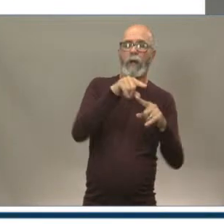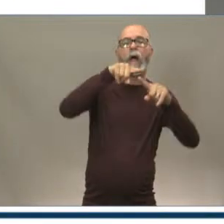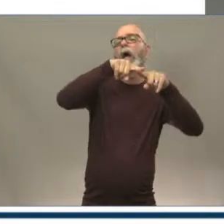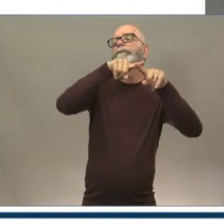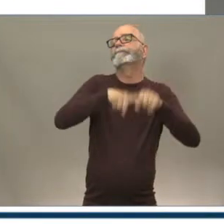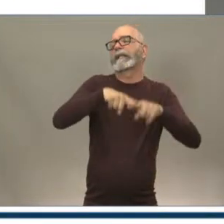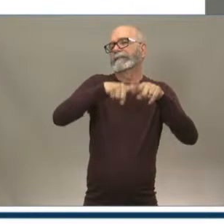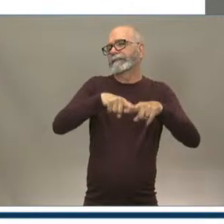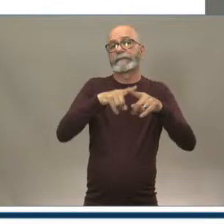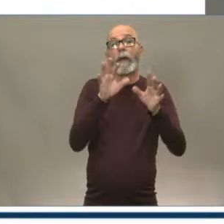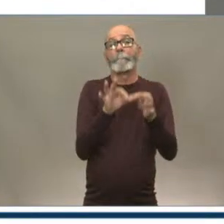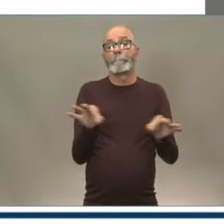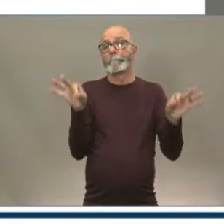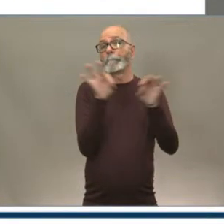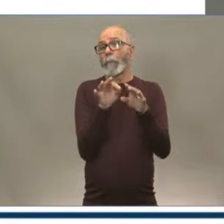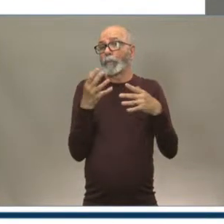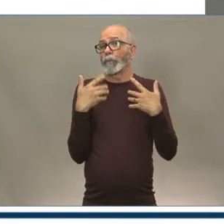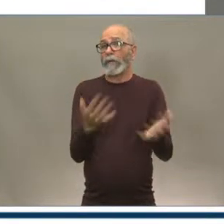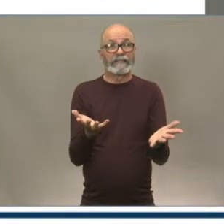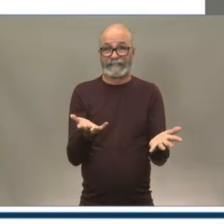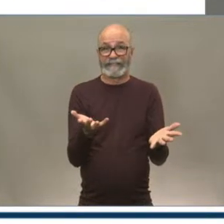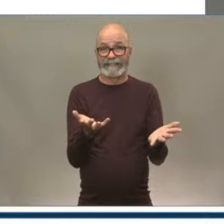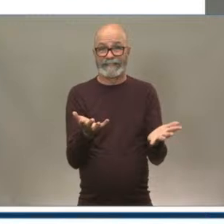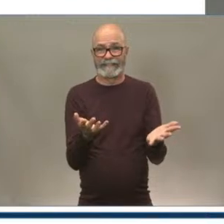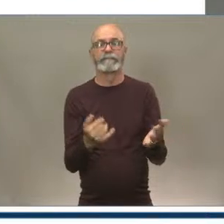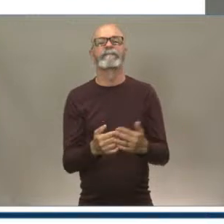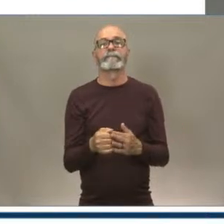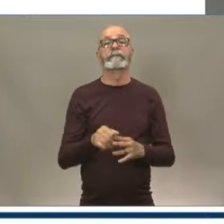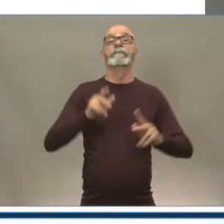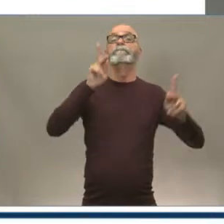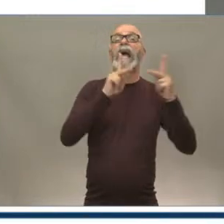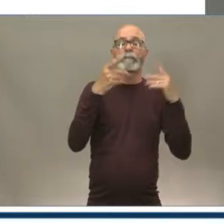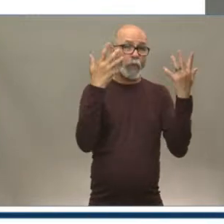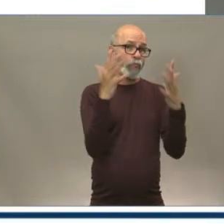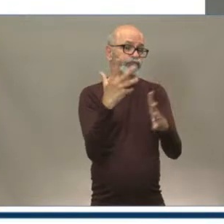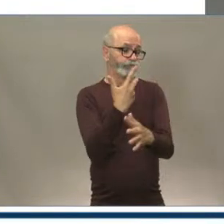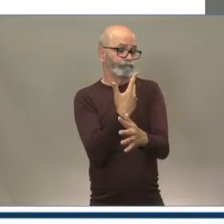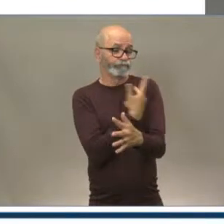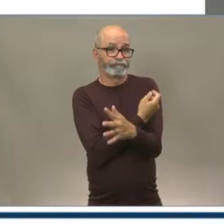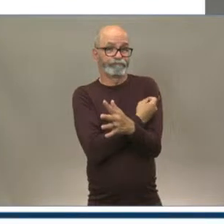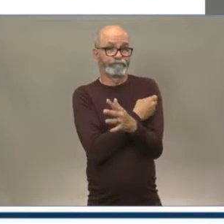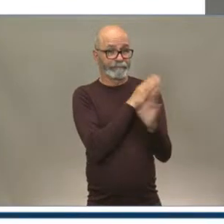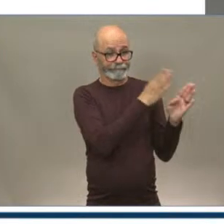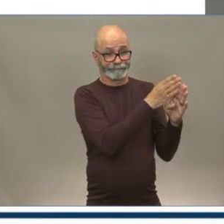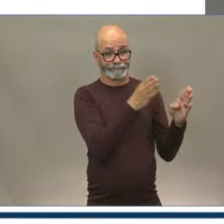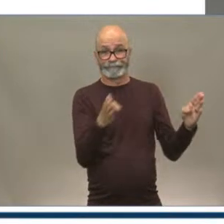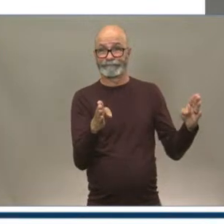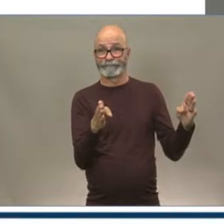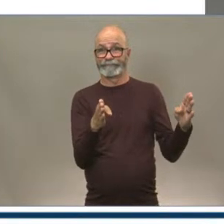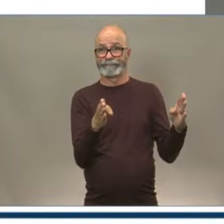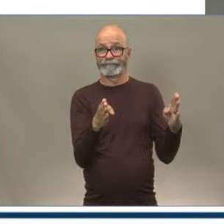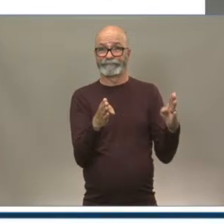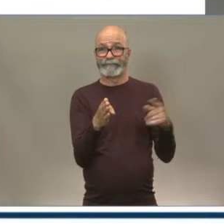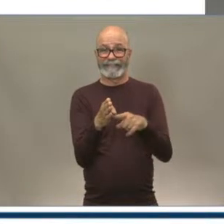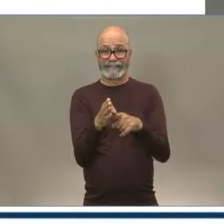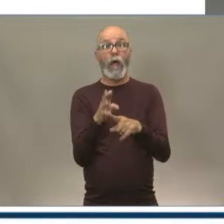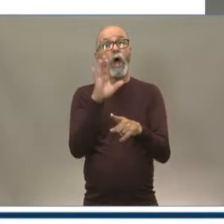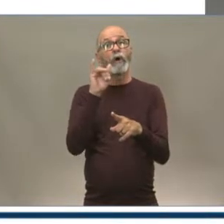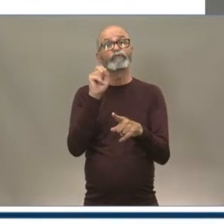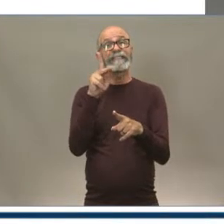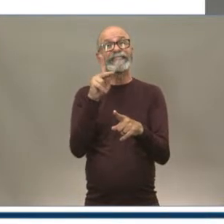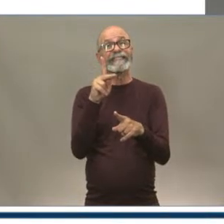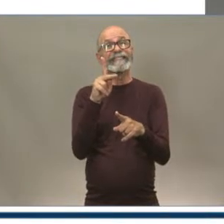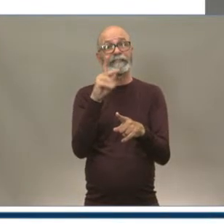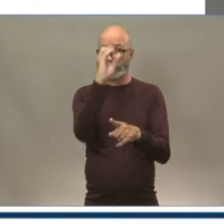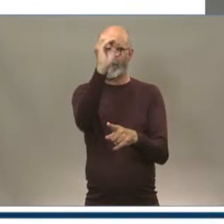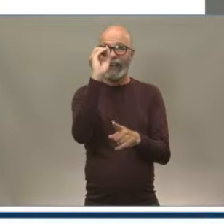vaccinated population, because the literature will say that the risk is not zero, that there is still some risk of people who are vaccinated being